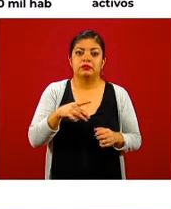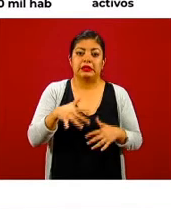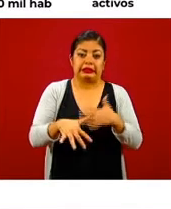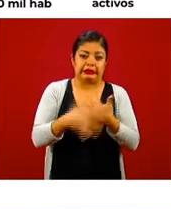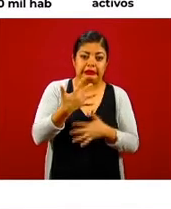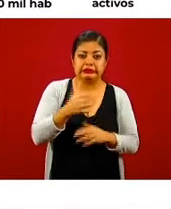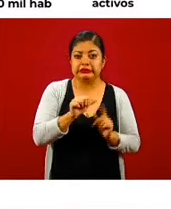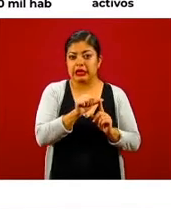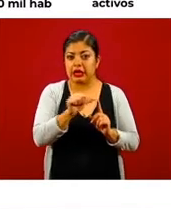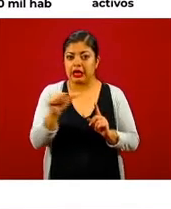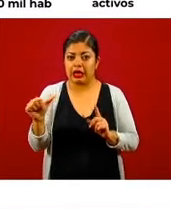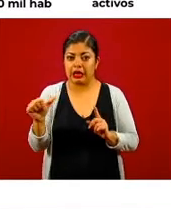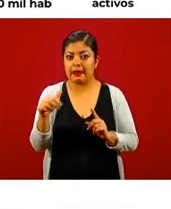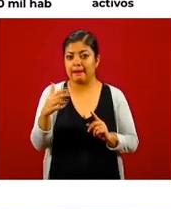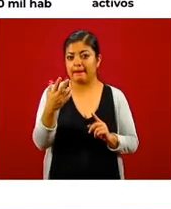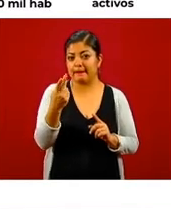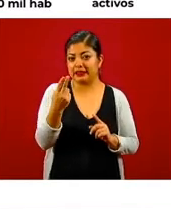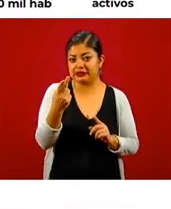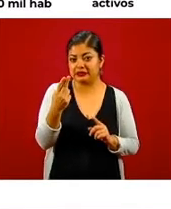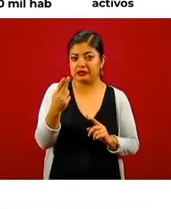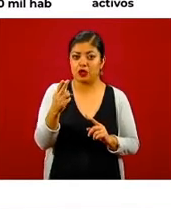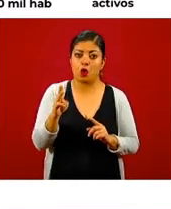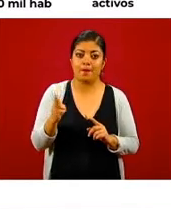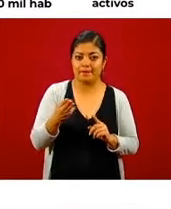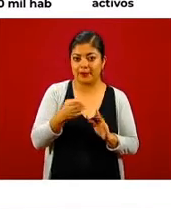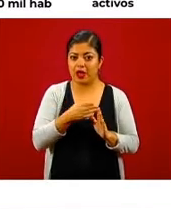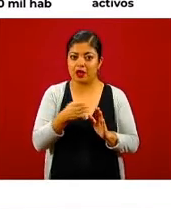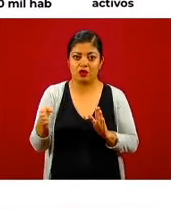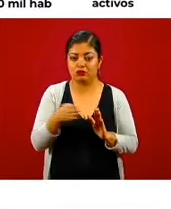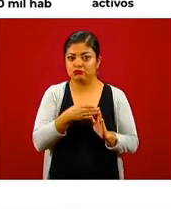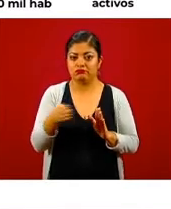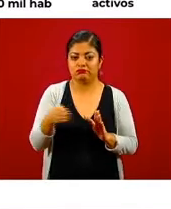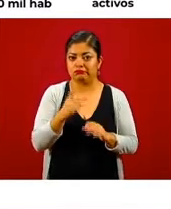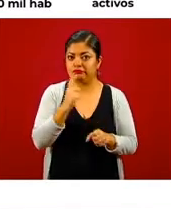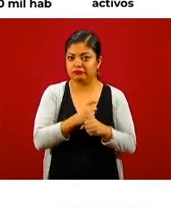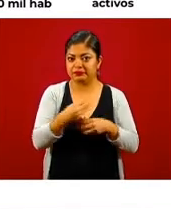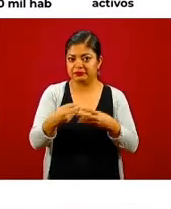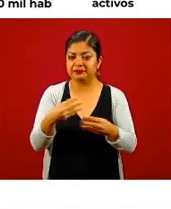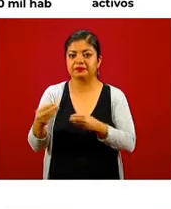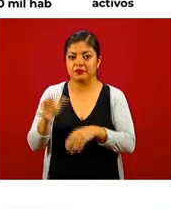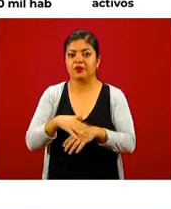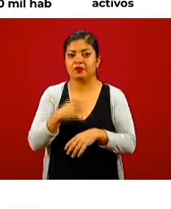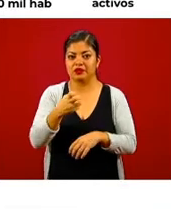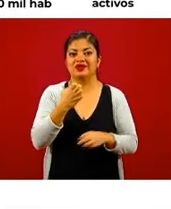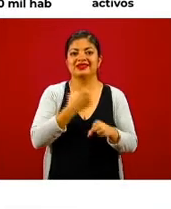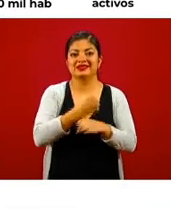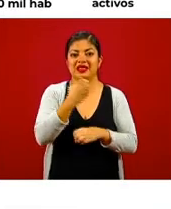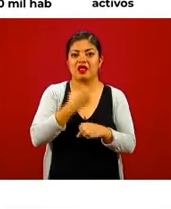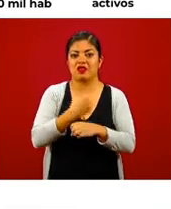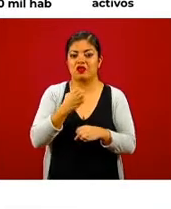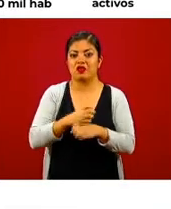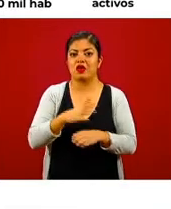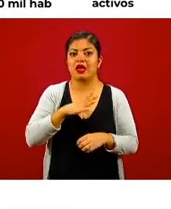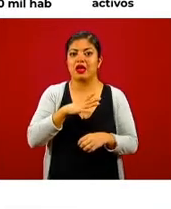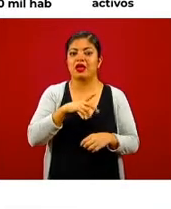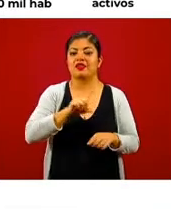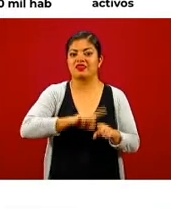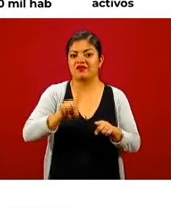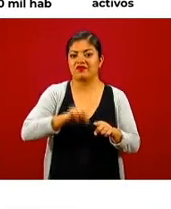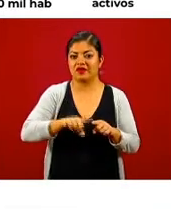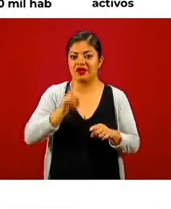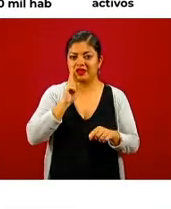inhabitants. The range of these cases is from May 12th